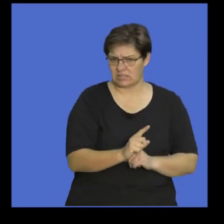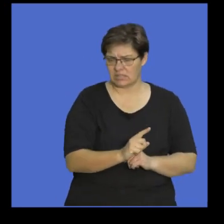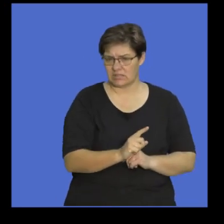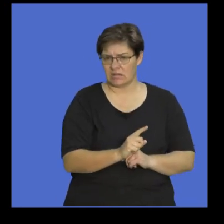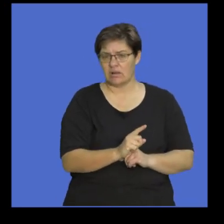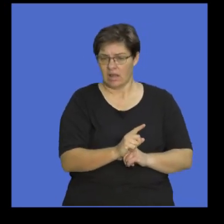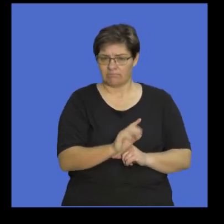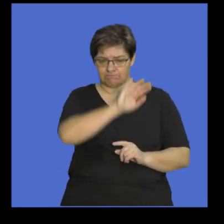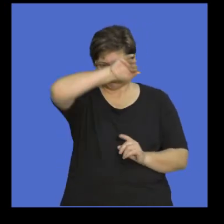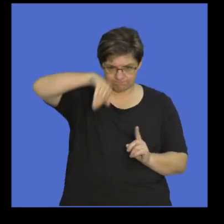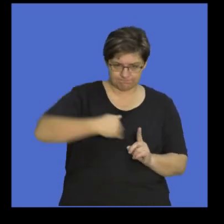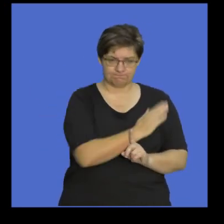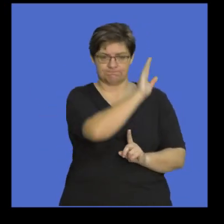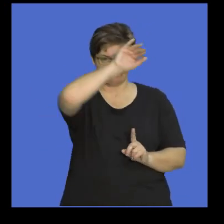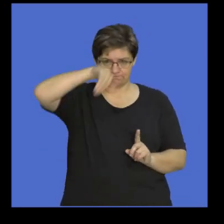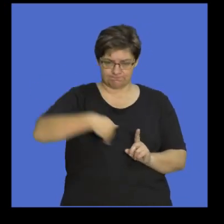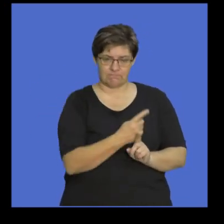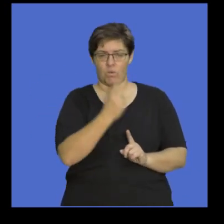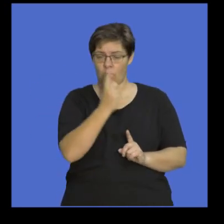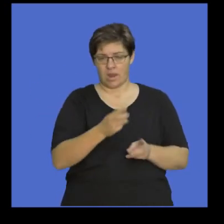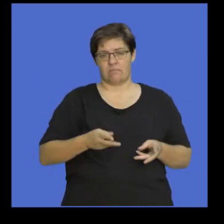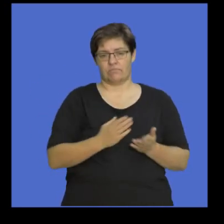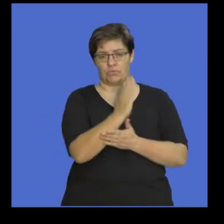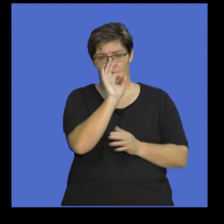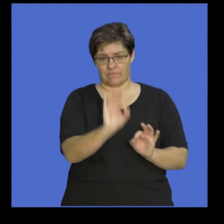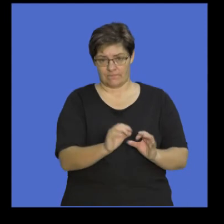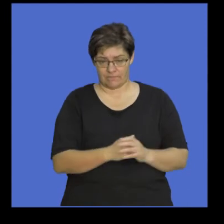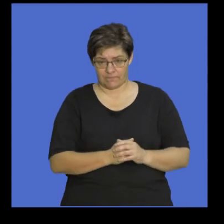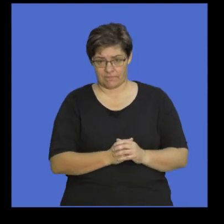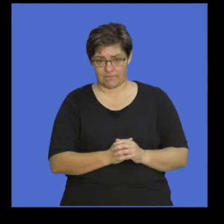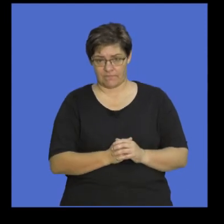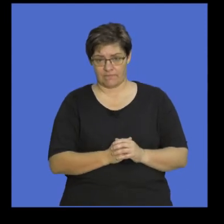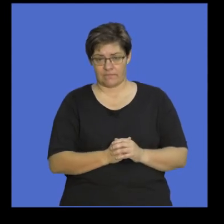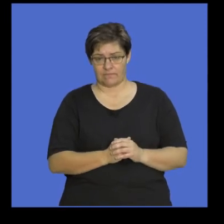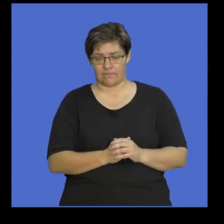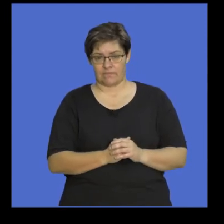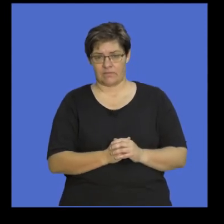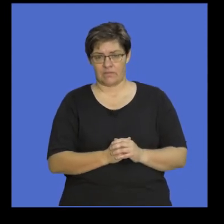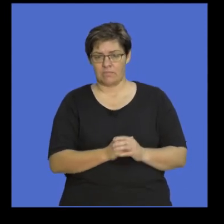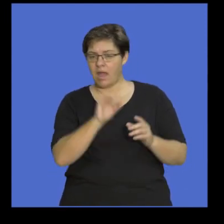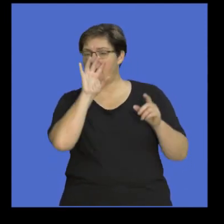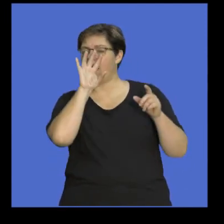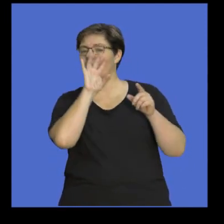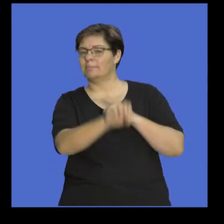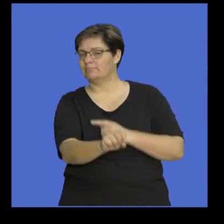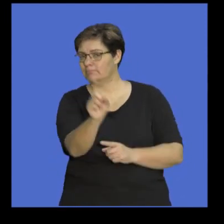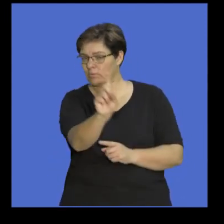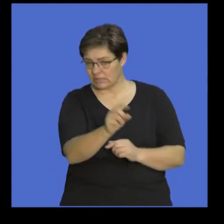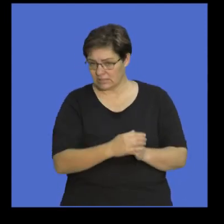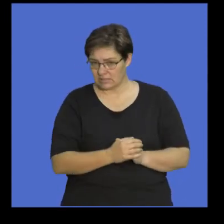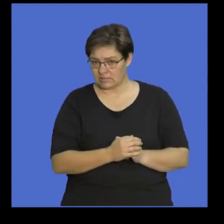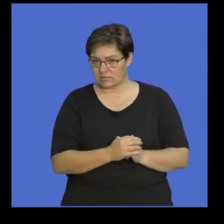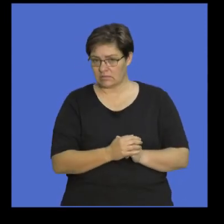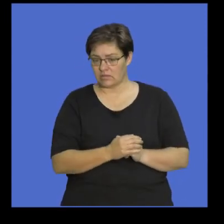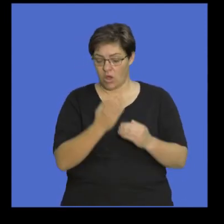current to move in the circuit, right? Okay, so this is what we realized, is that the